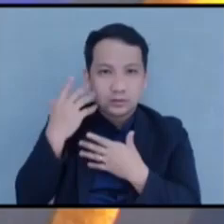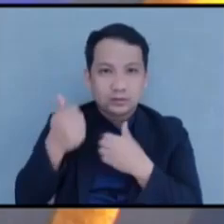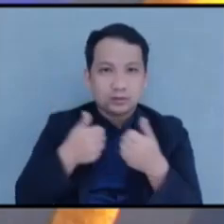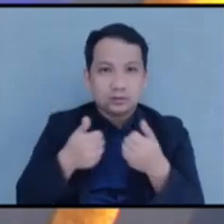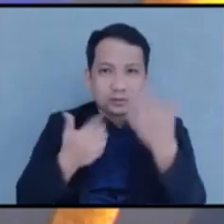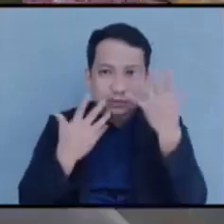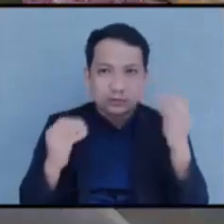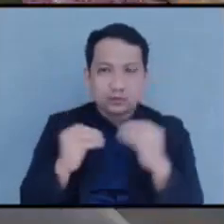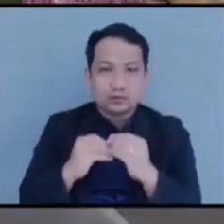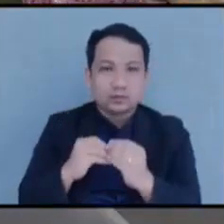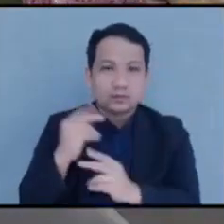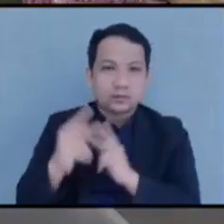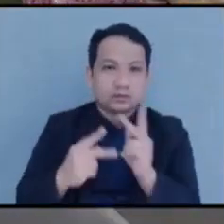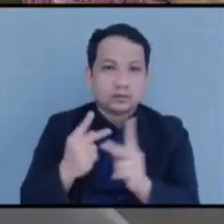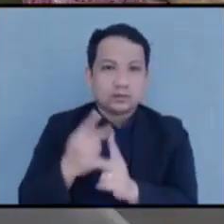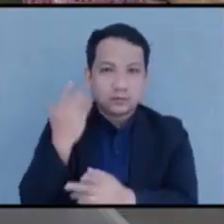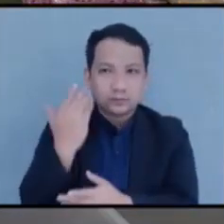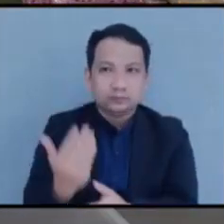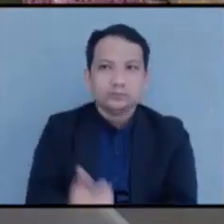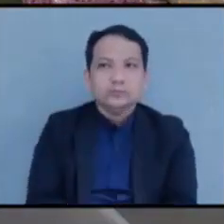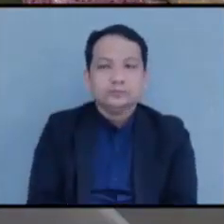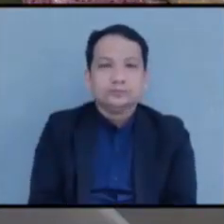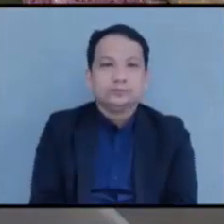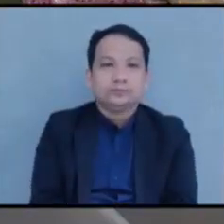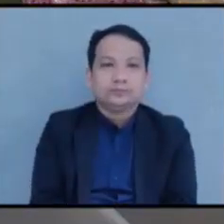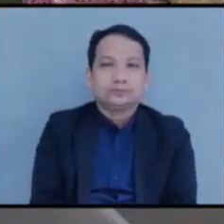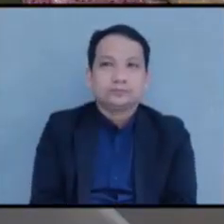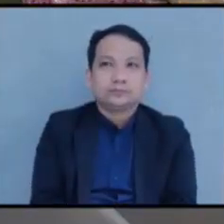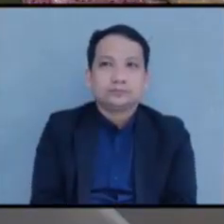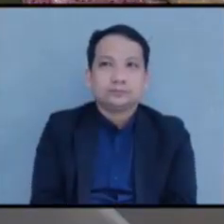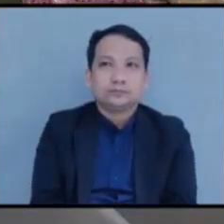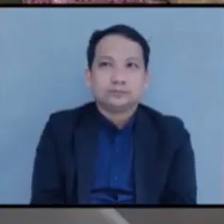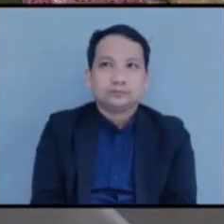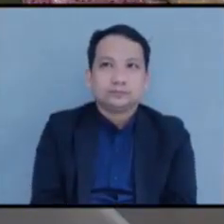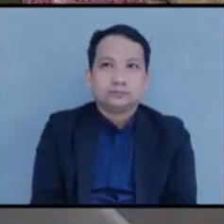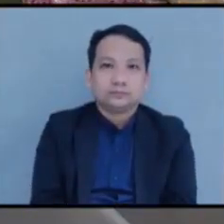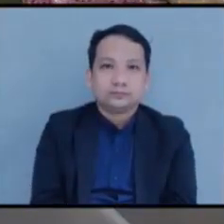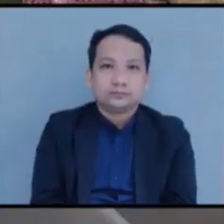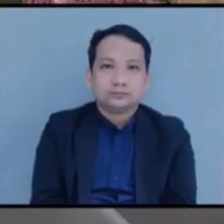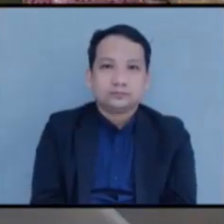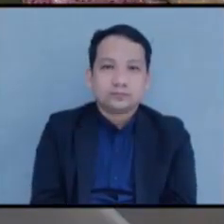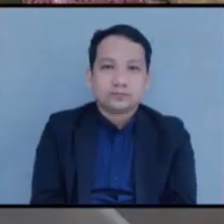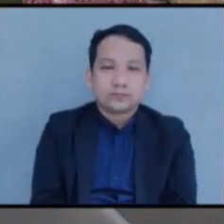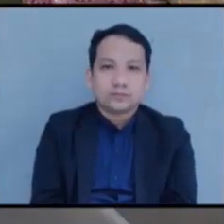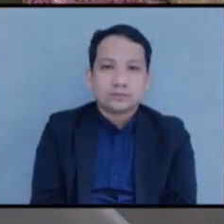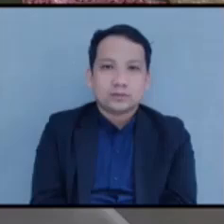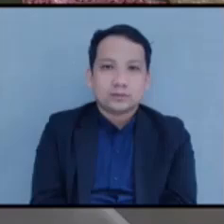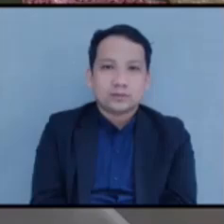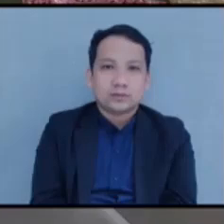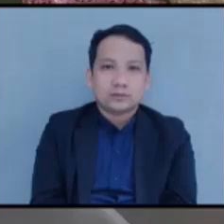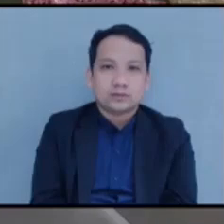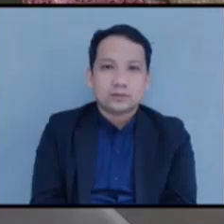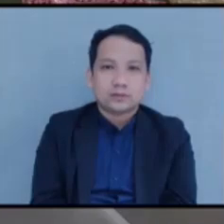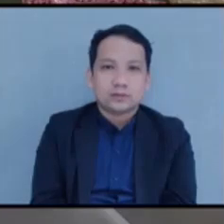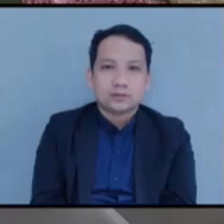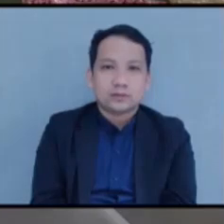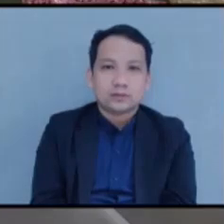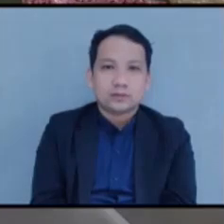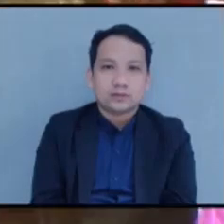of the Universe? First, Sela. Princess of the Universe is not a beauty pageant.